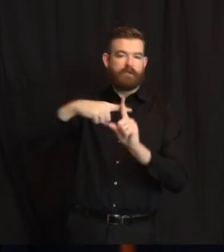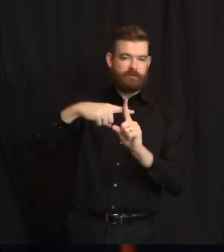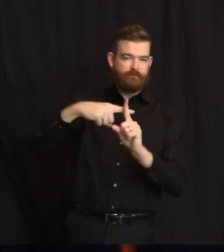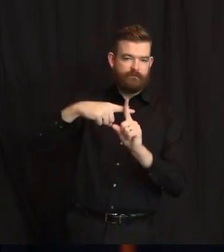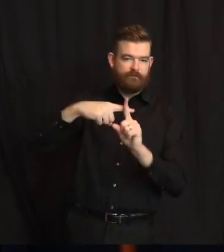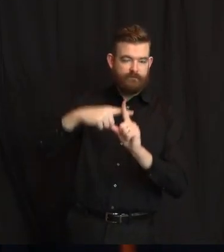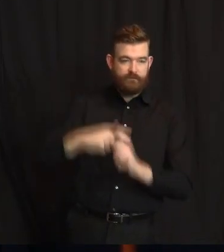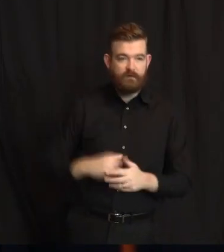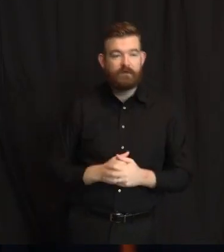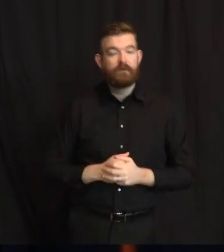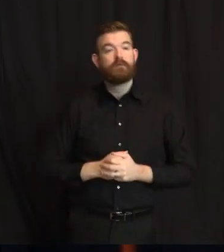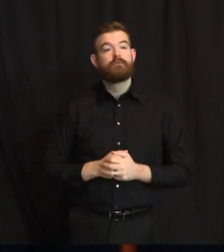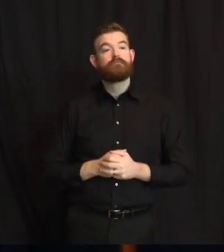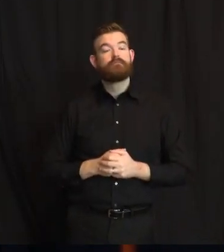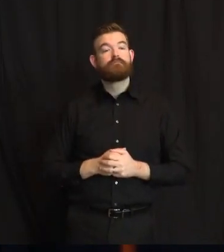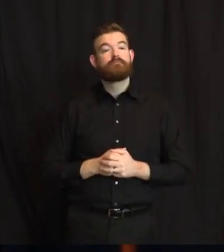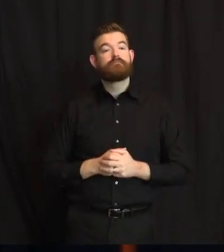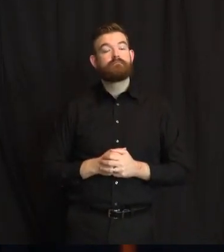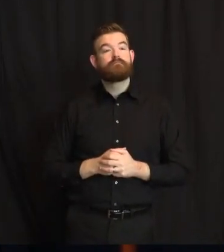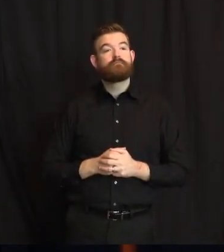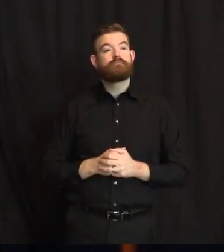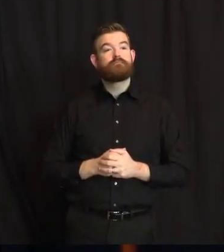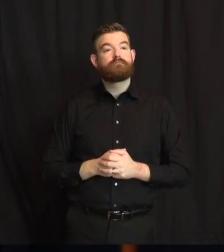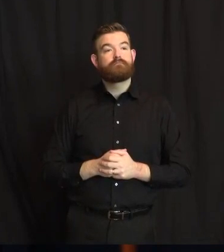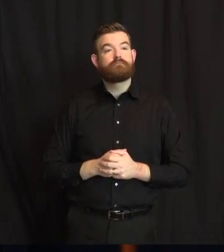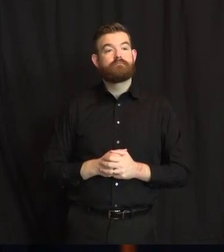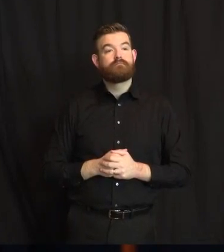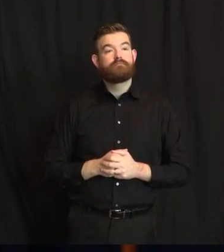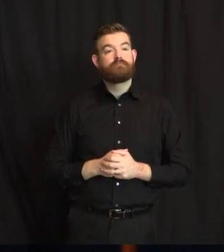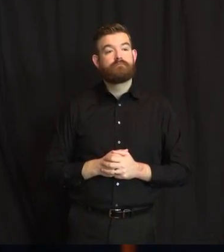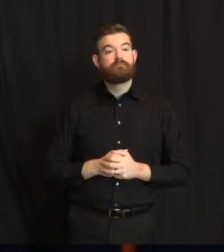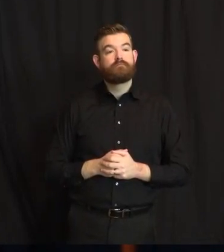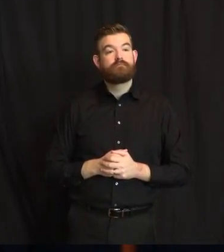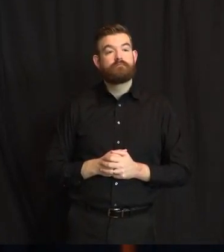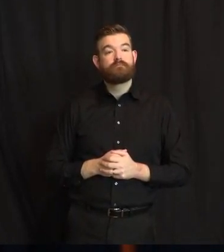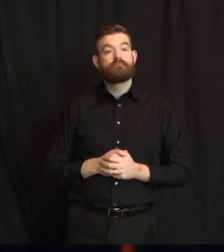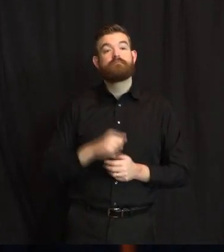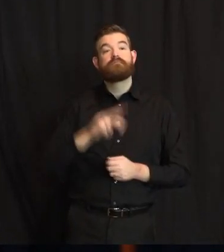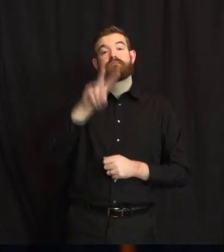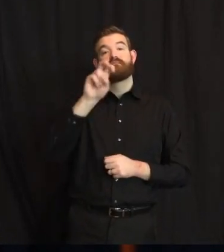And sadly, we're reporting 233 deaths for a total of